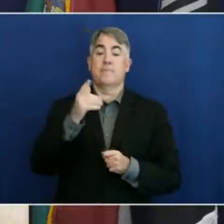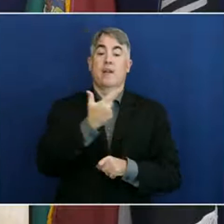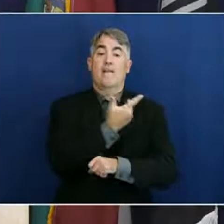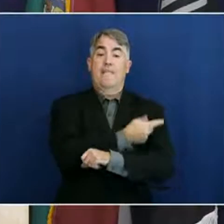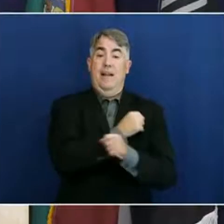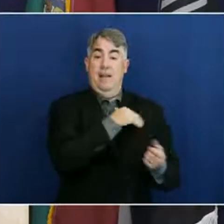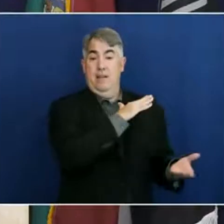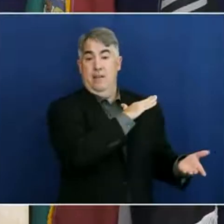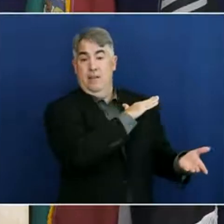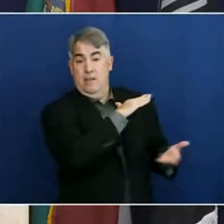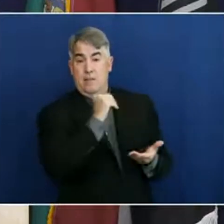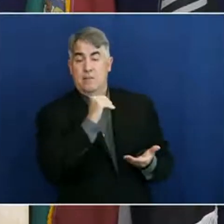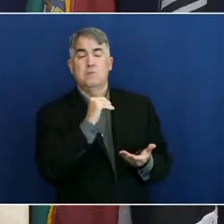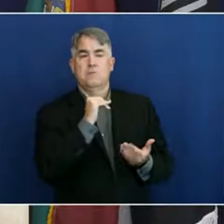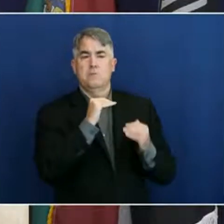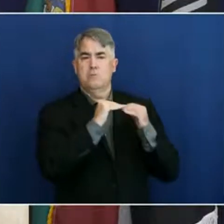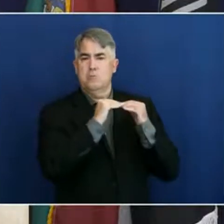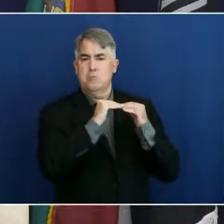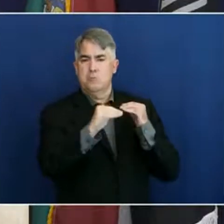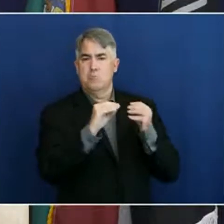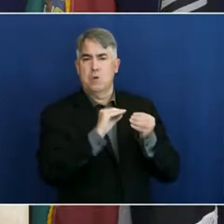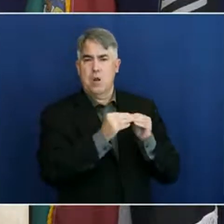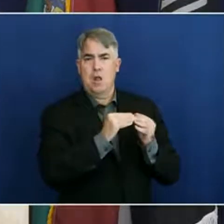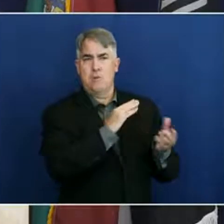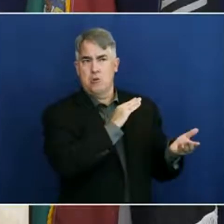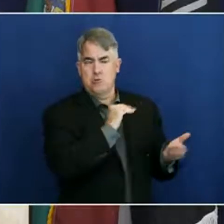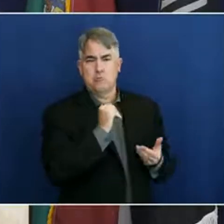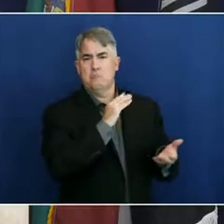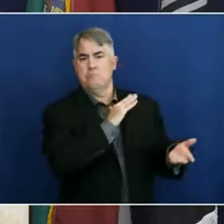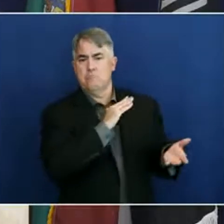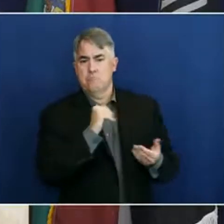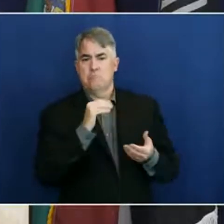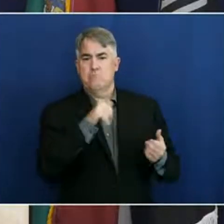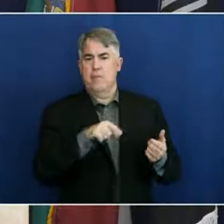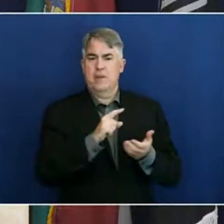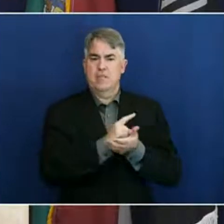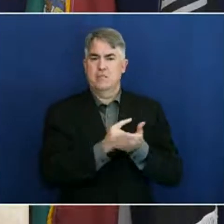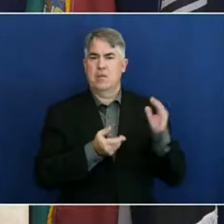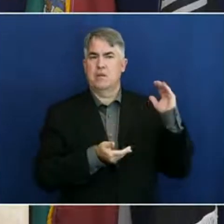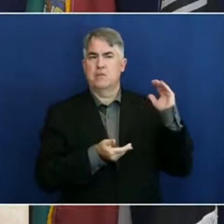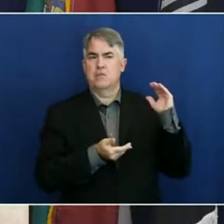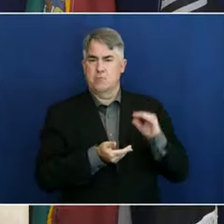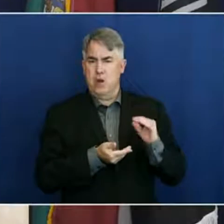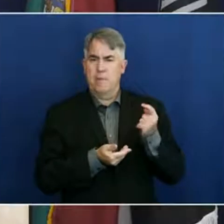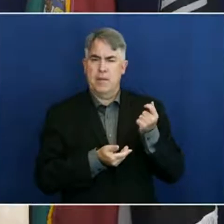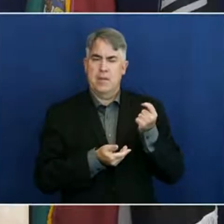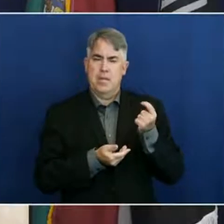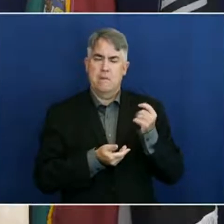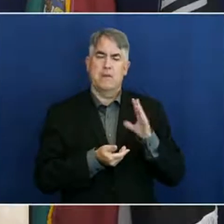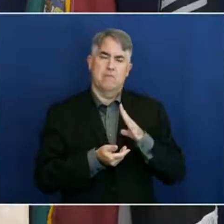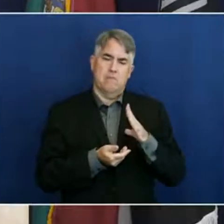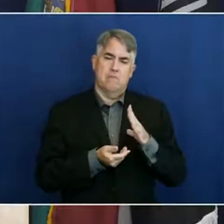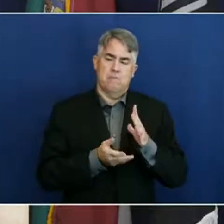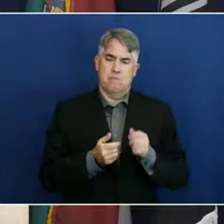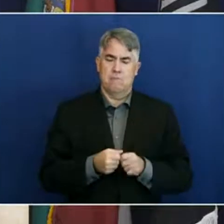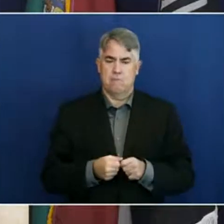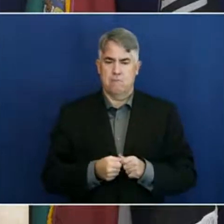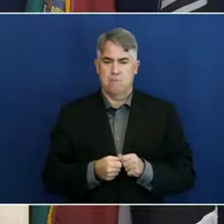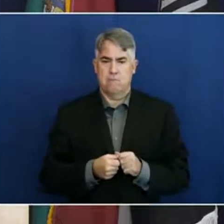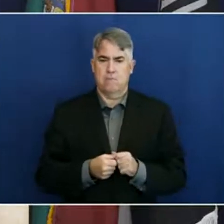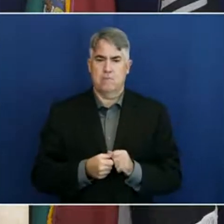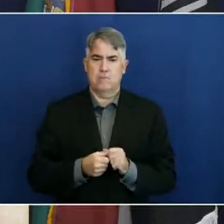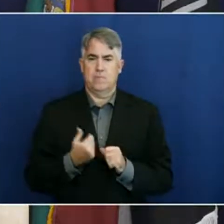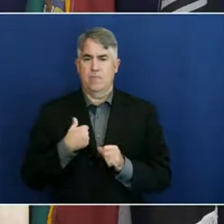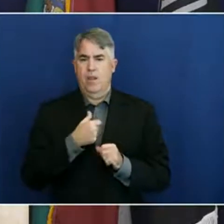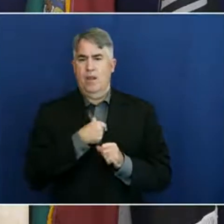We're a little bit lower on the dosages this week. That was primarily the number sent to multi-county entities. What we got as a